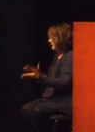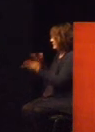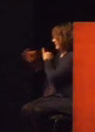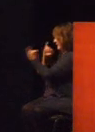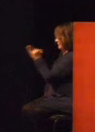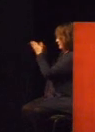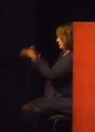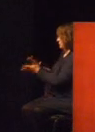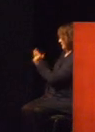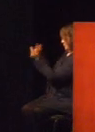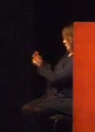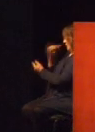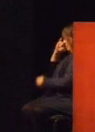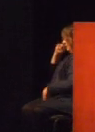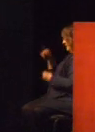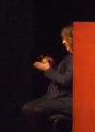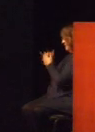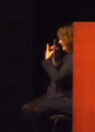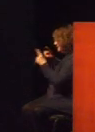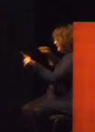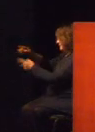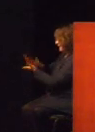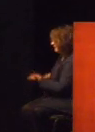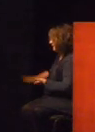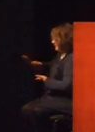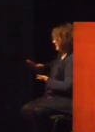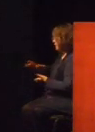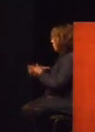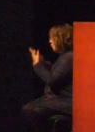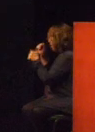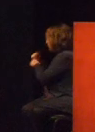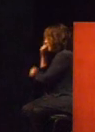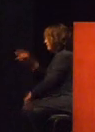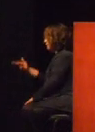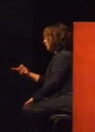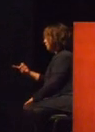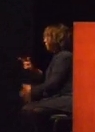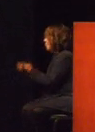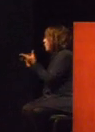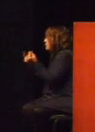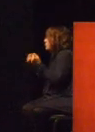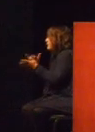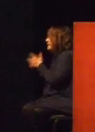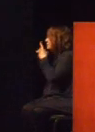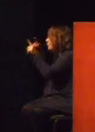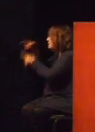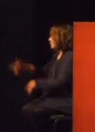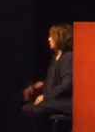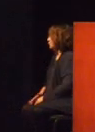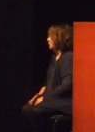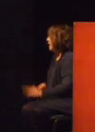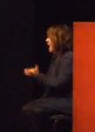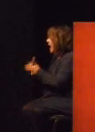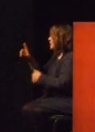students in the group that you're thinking about that are successful on this campus. What's working for them? What are you doing that works for them? How